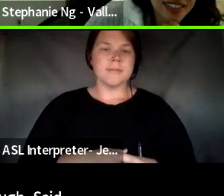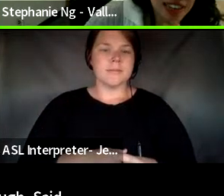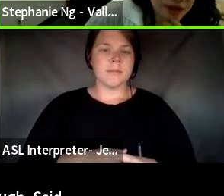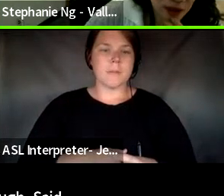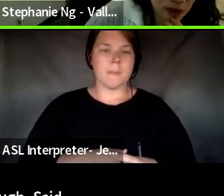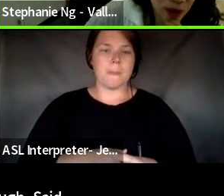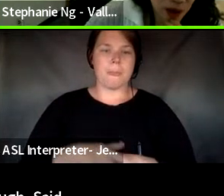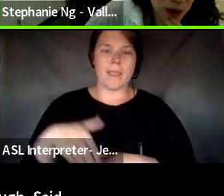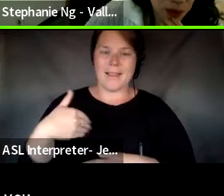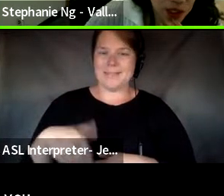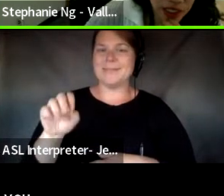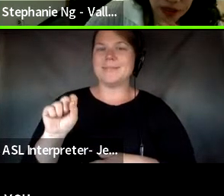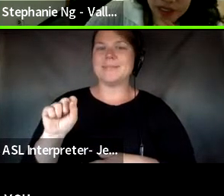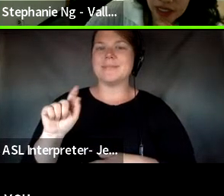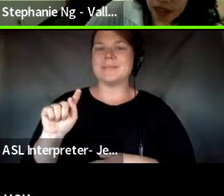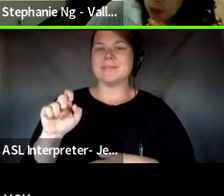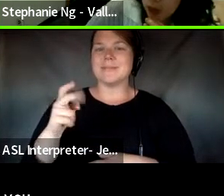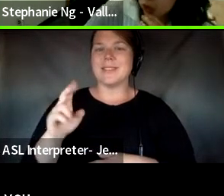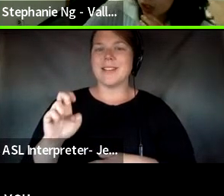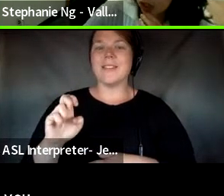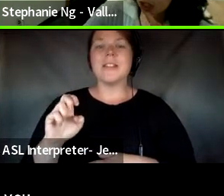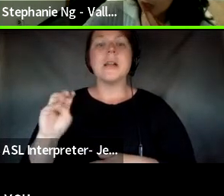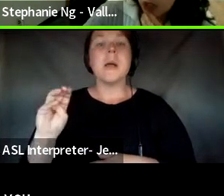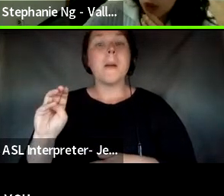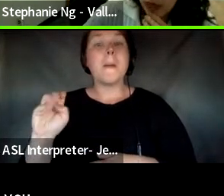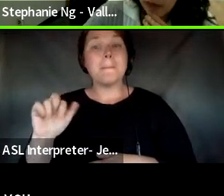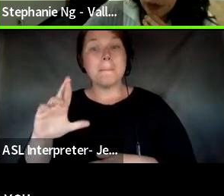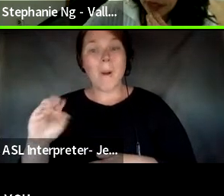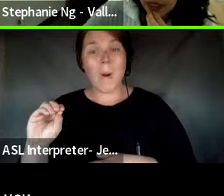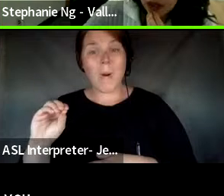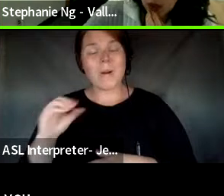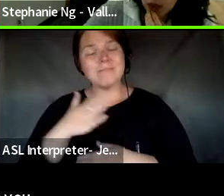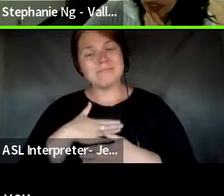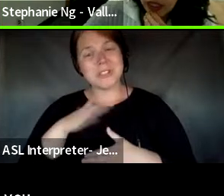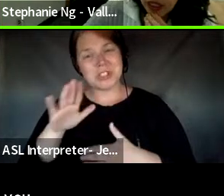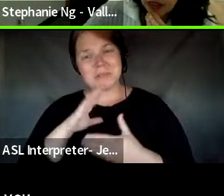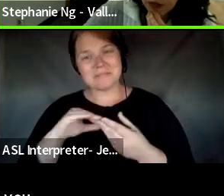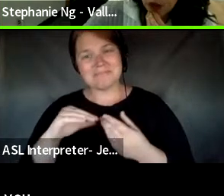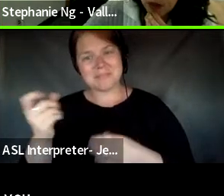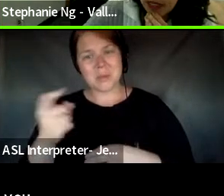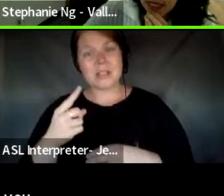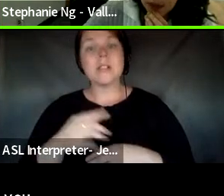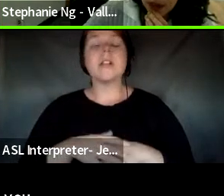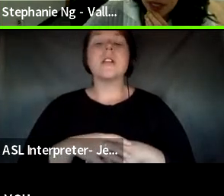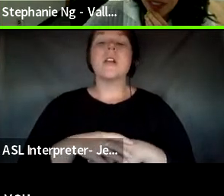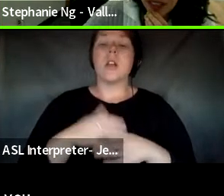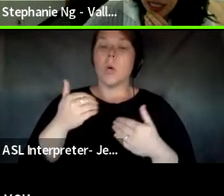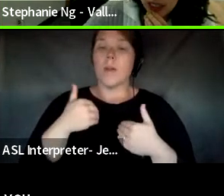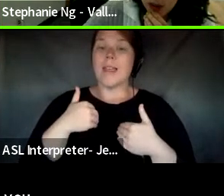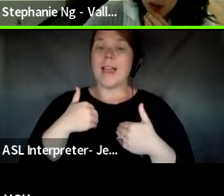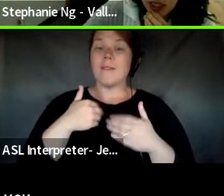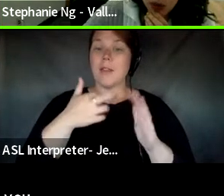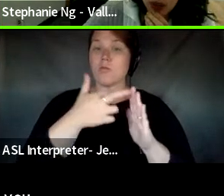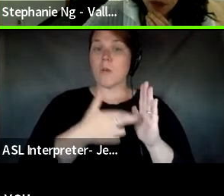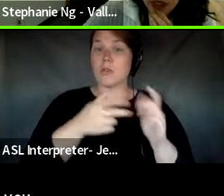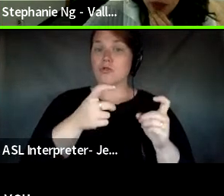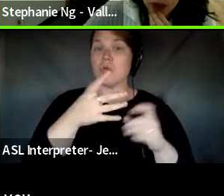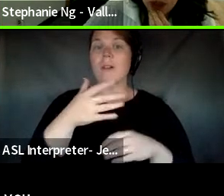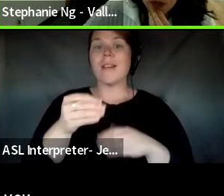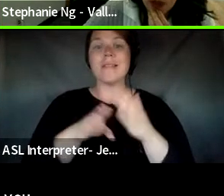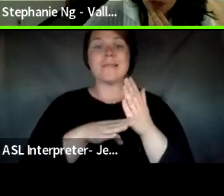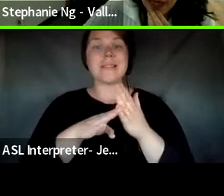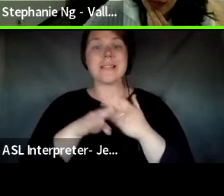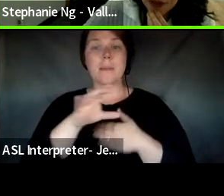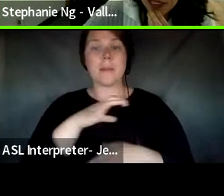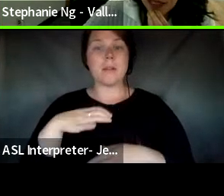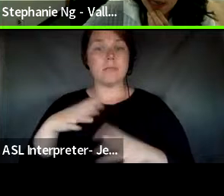This is Stephanie Margot. I appreciate you asking the question. We do have a regulatory and enforcement subcommittee that has been meeting pretty